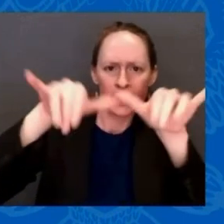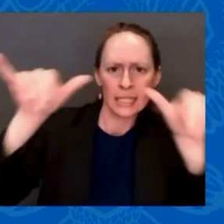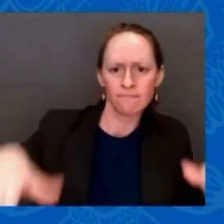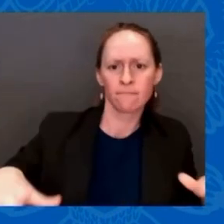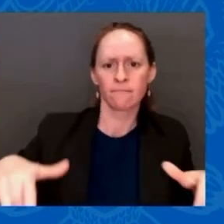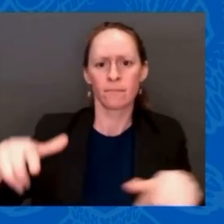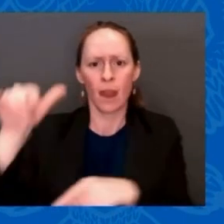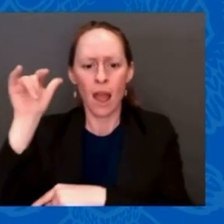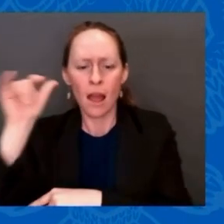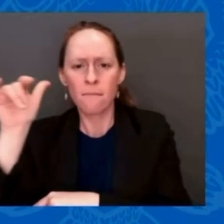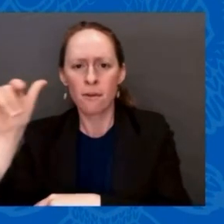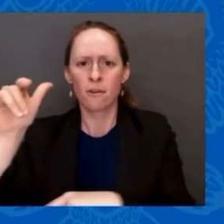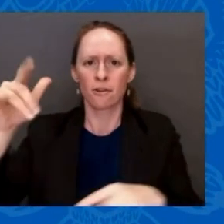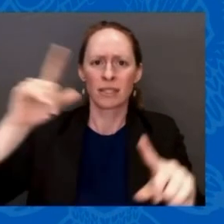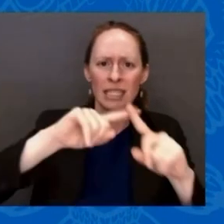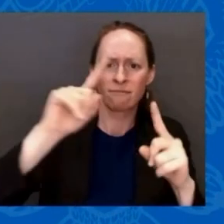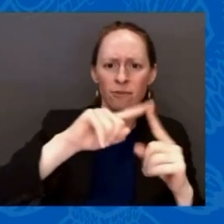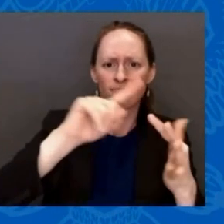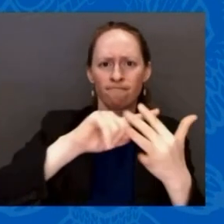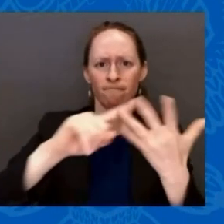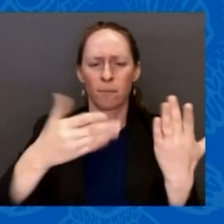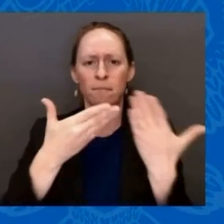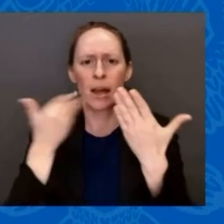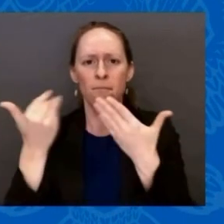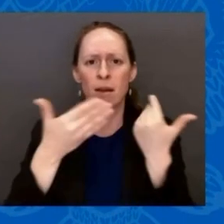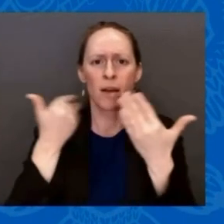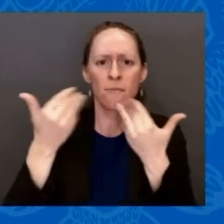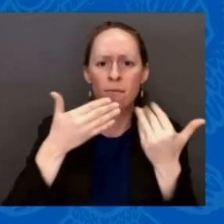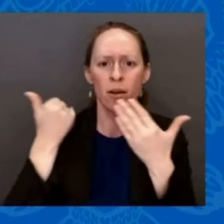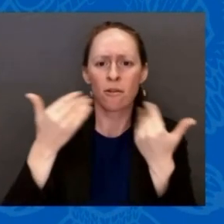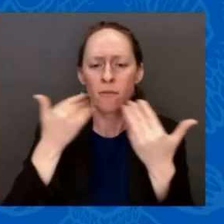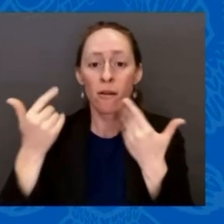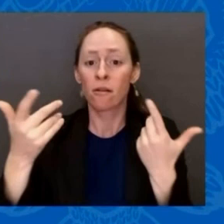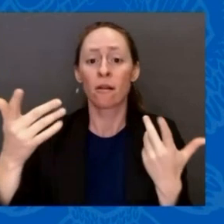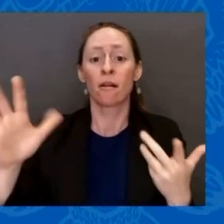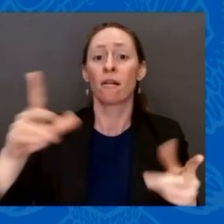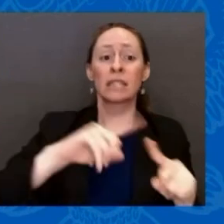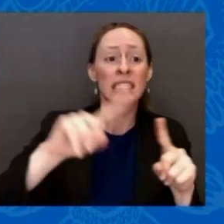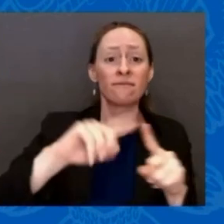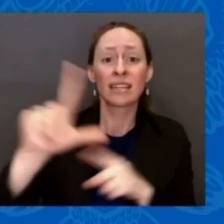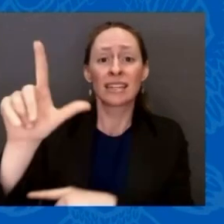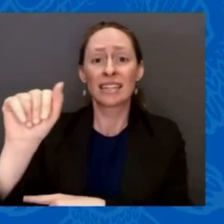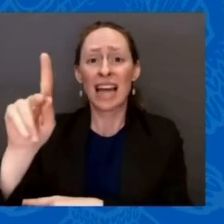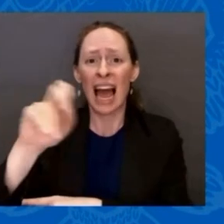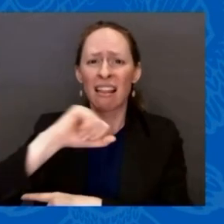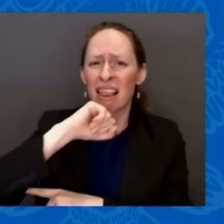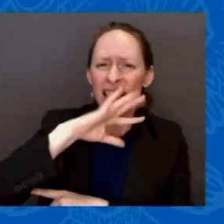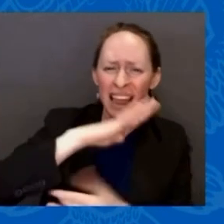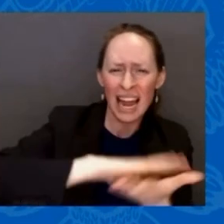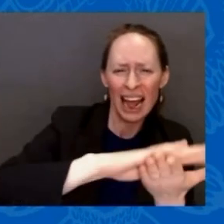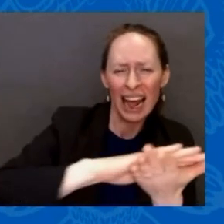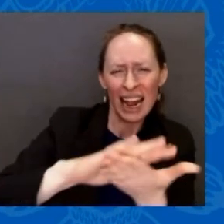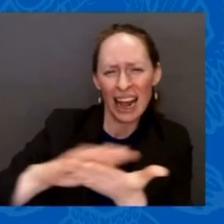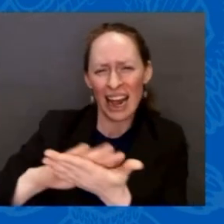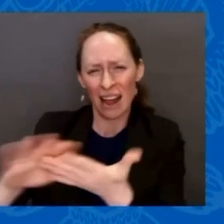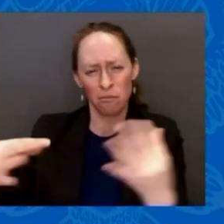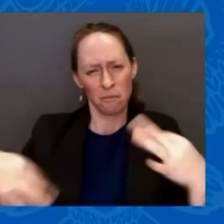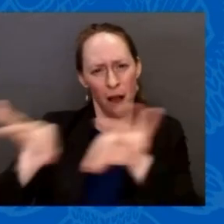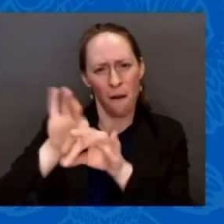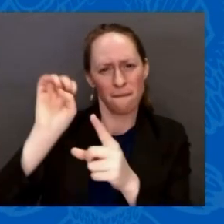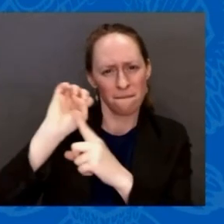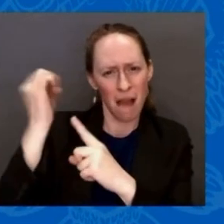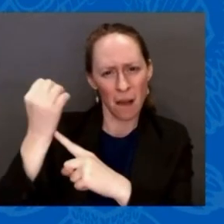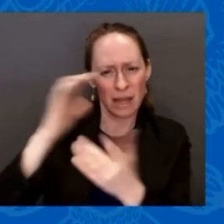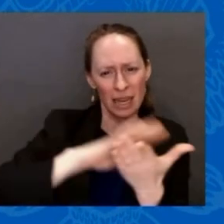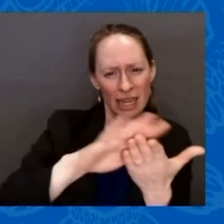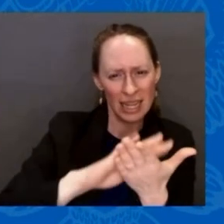well. Anyway, last week, we reopened I-95 back where I live. And you go up the East Coast.